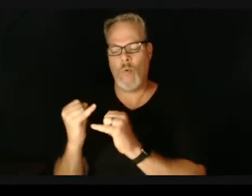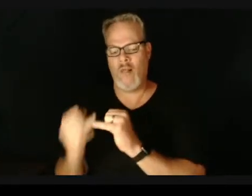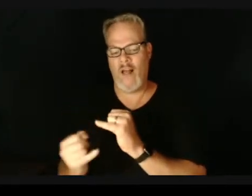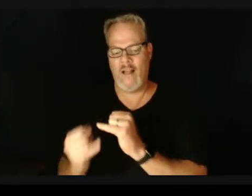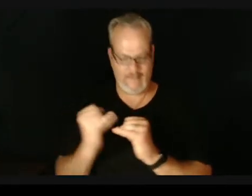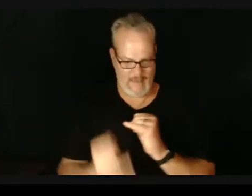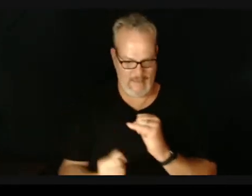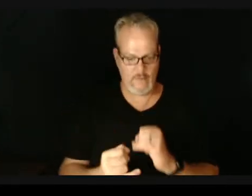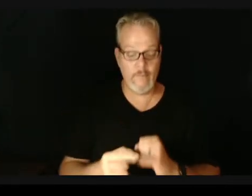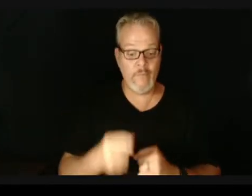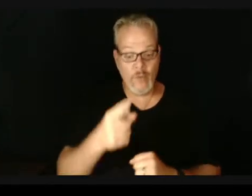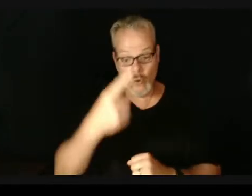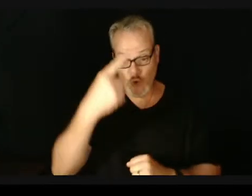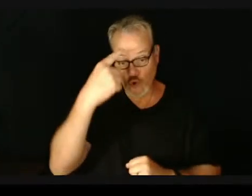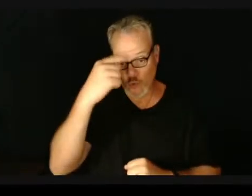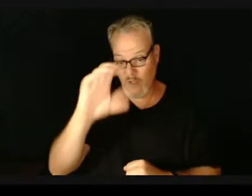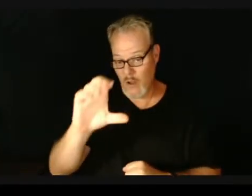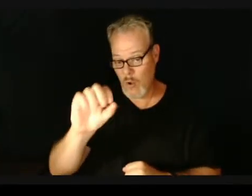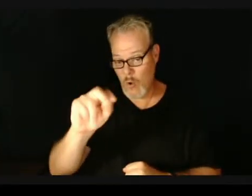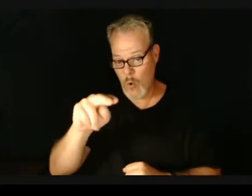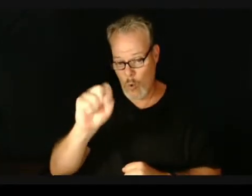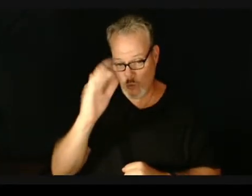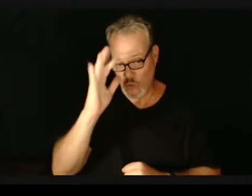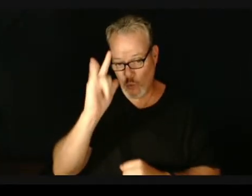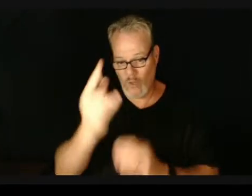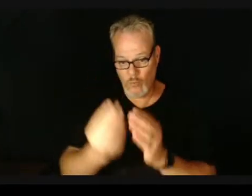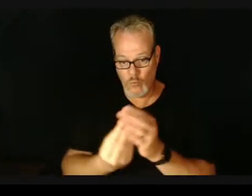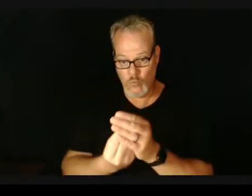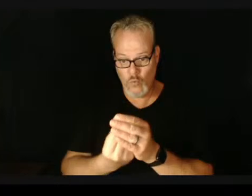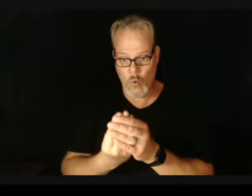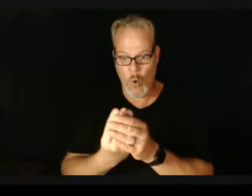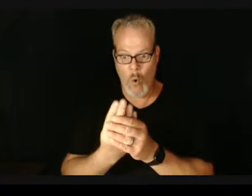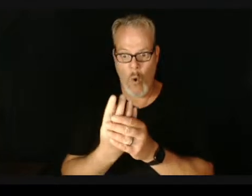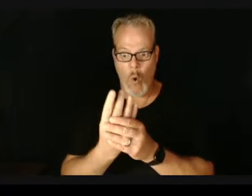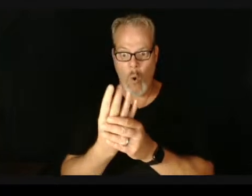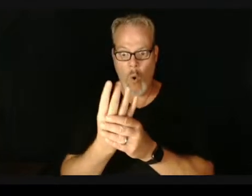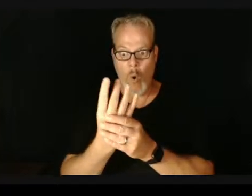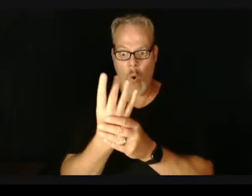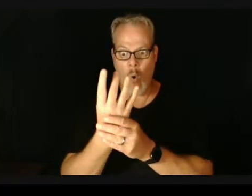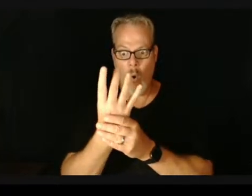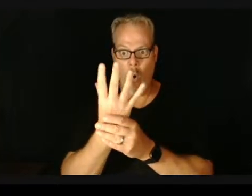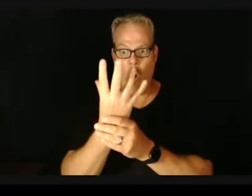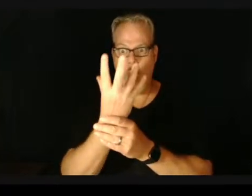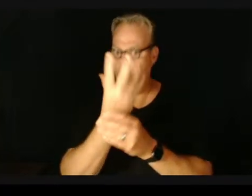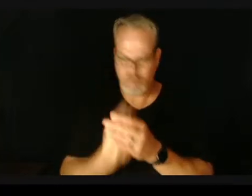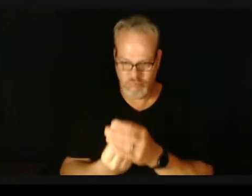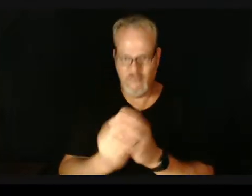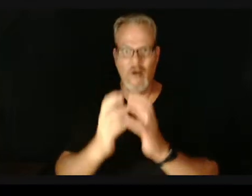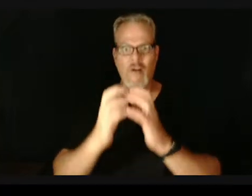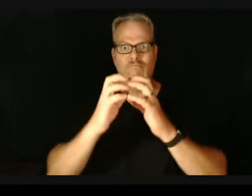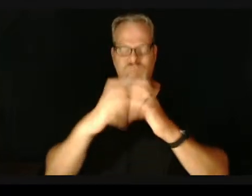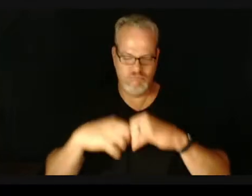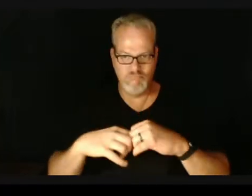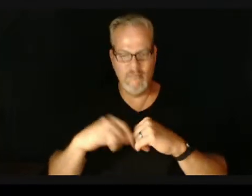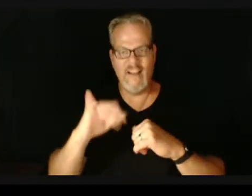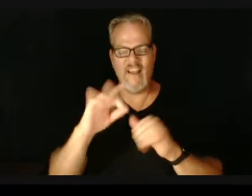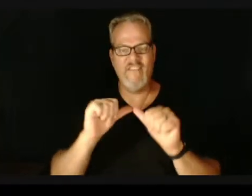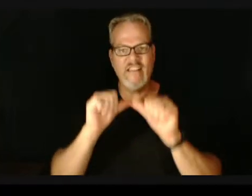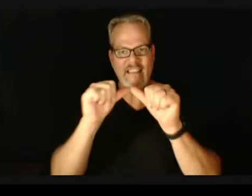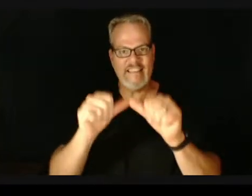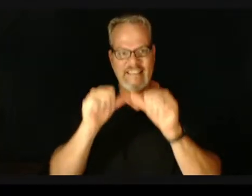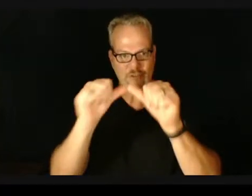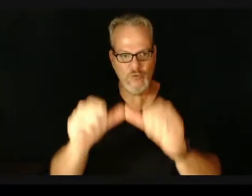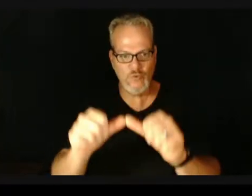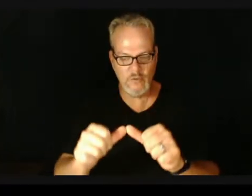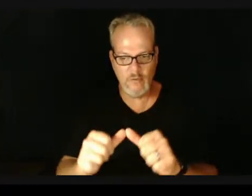think the cones will grow up to the wall, the height or collapse under its own weight if the episode continues? One thing that's interesting